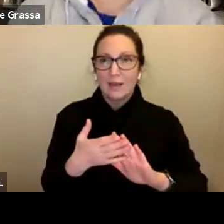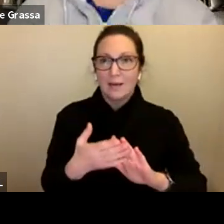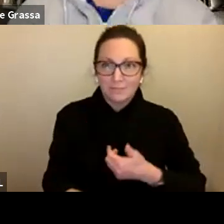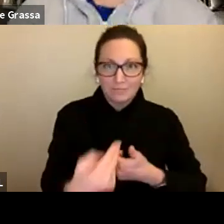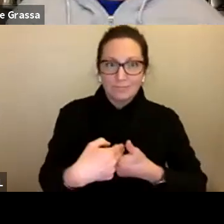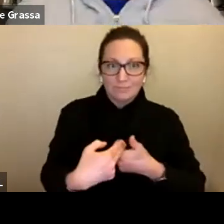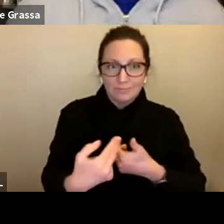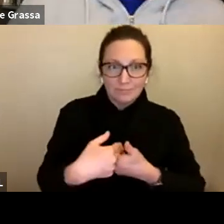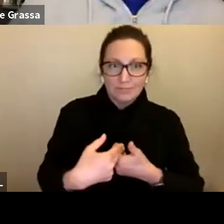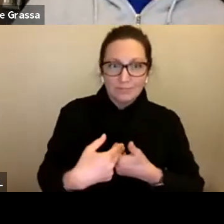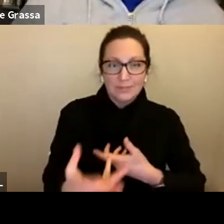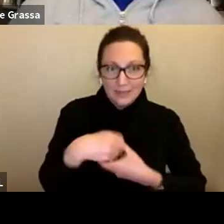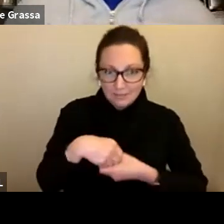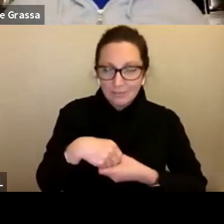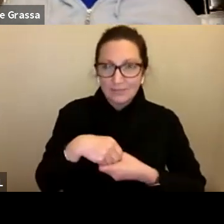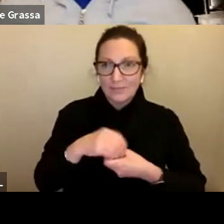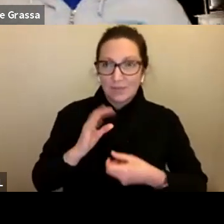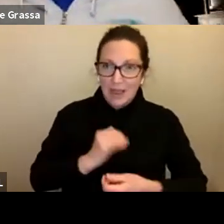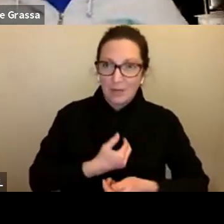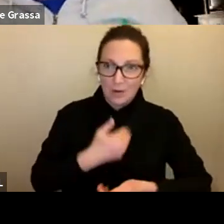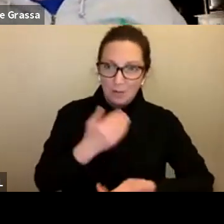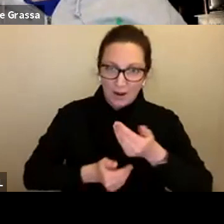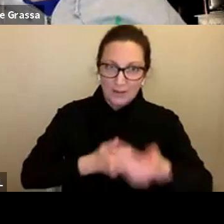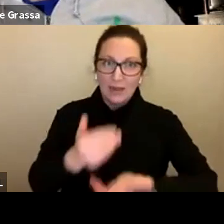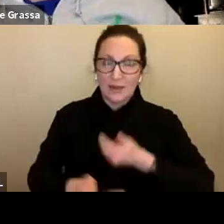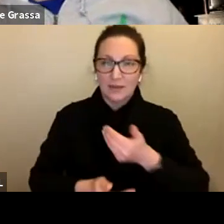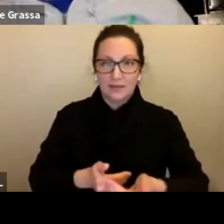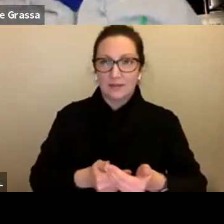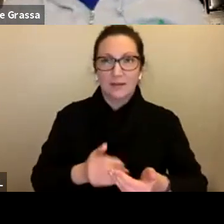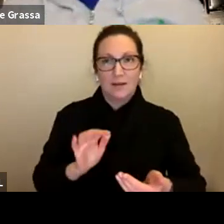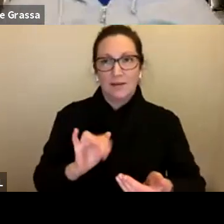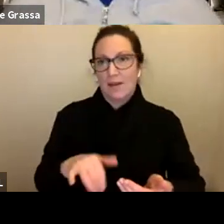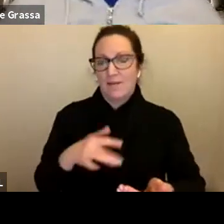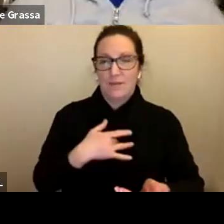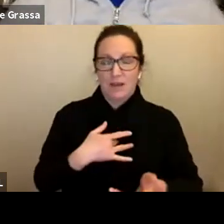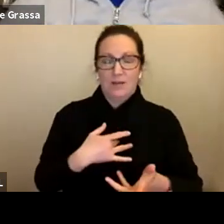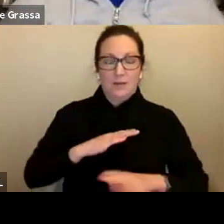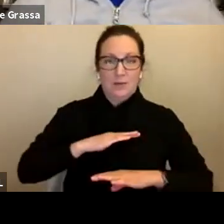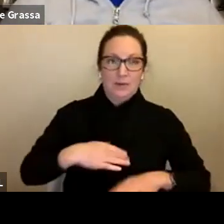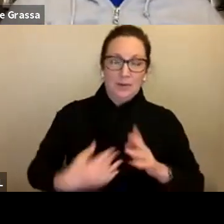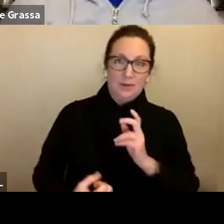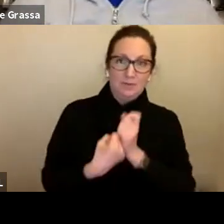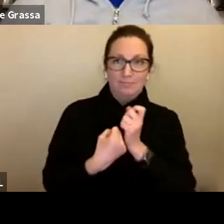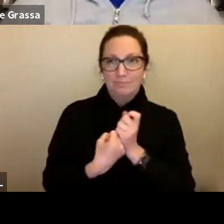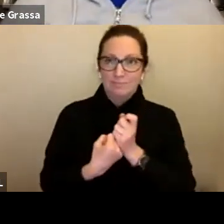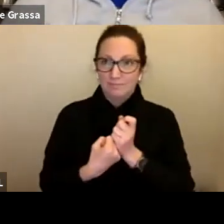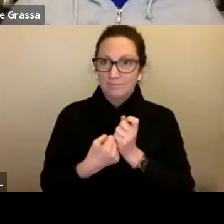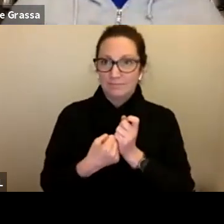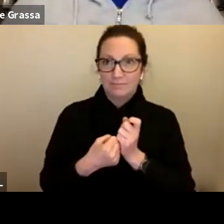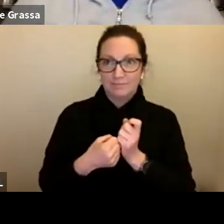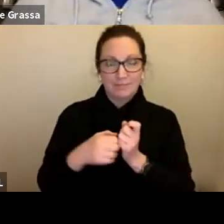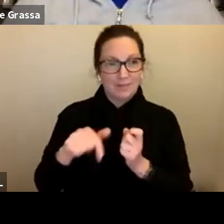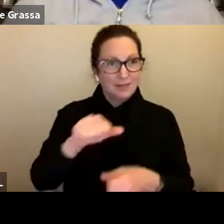engage and continue to participate, again, has just been so affirming. So this is good. This is good